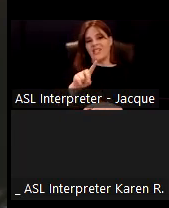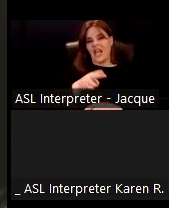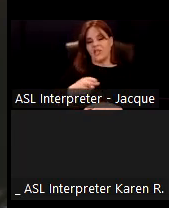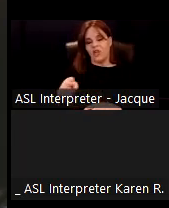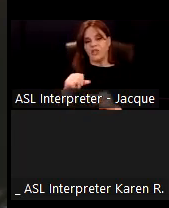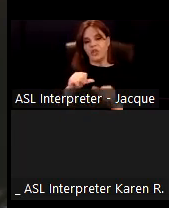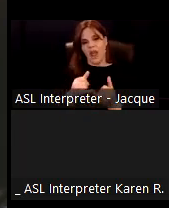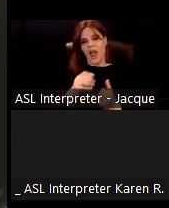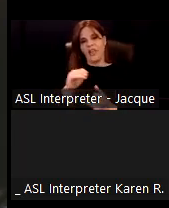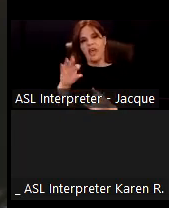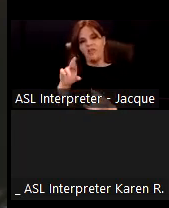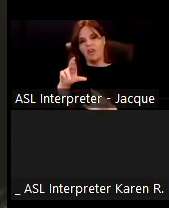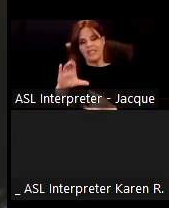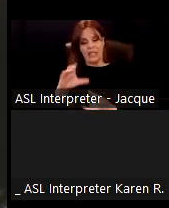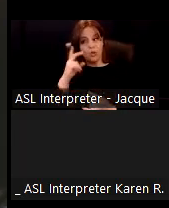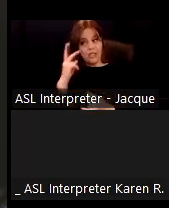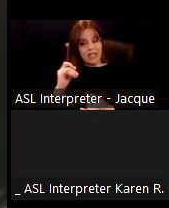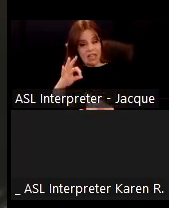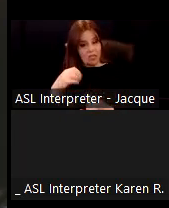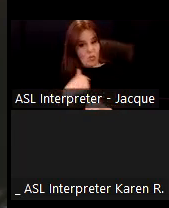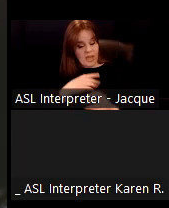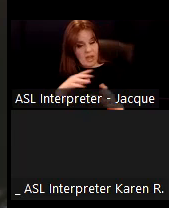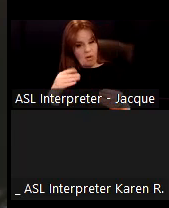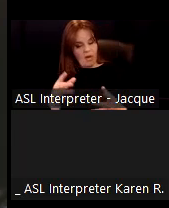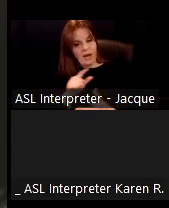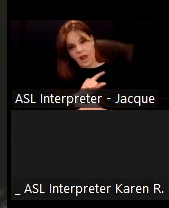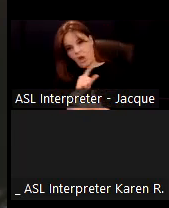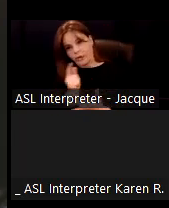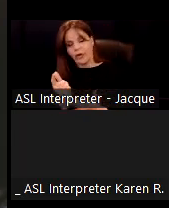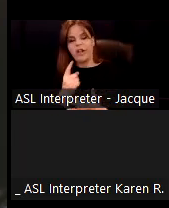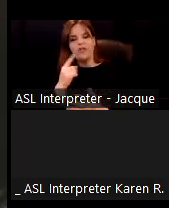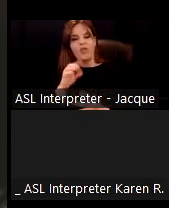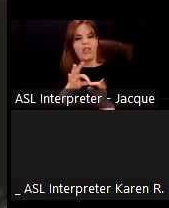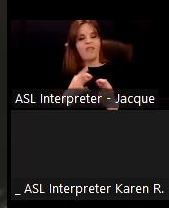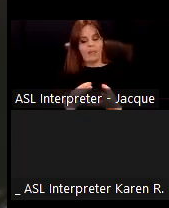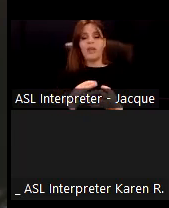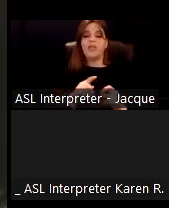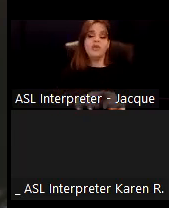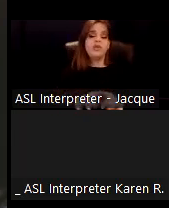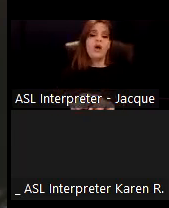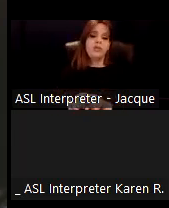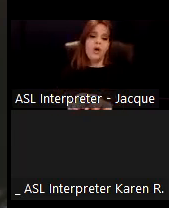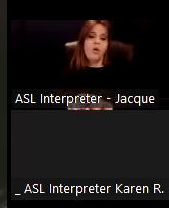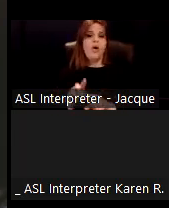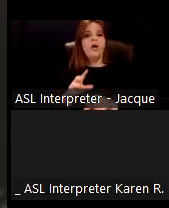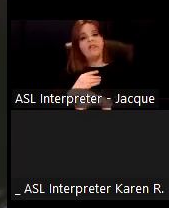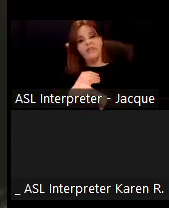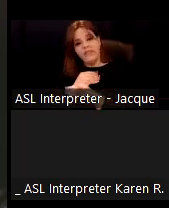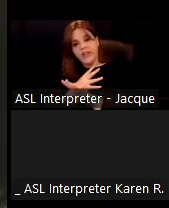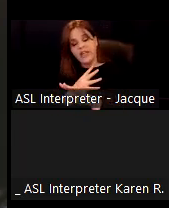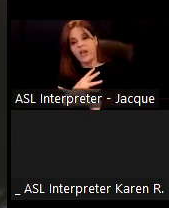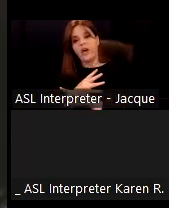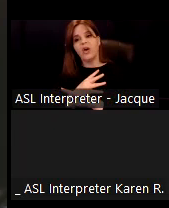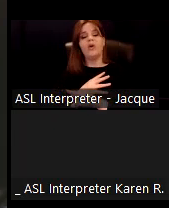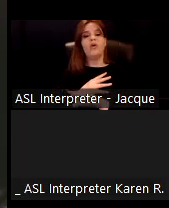and the FRC to see if we can provide an alternative for the family. There's also the video, the